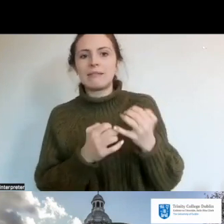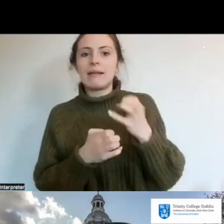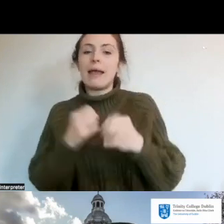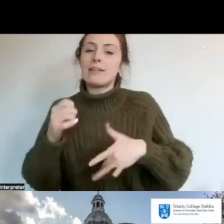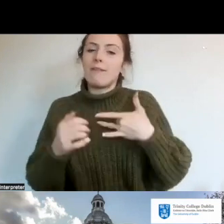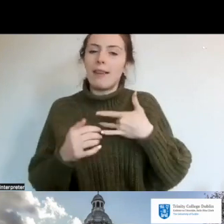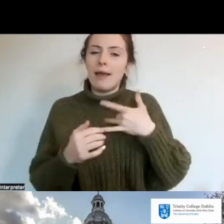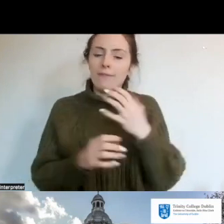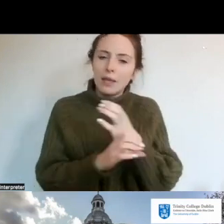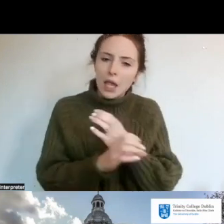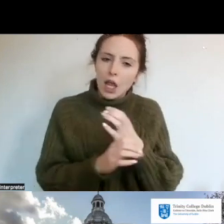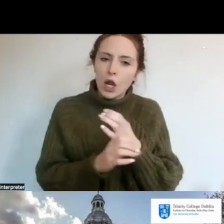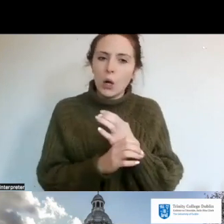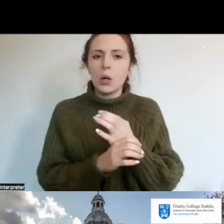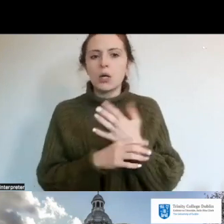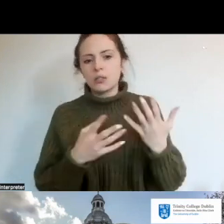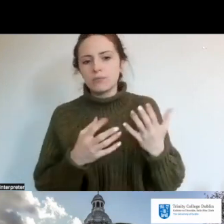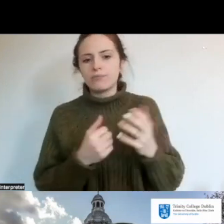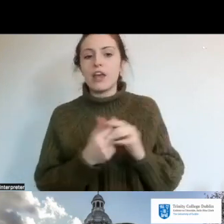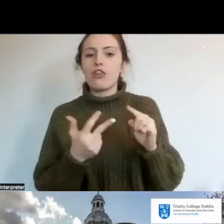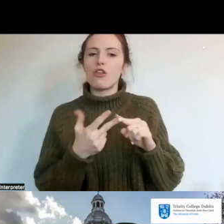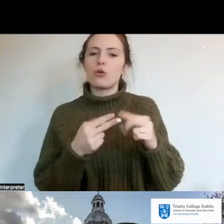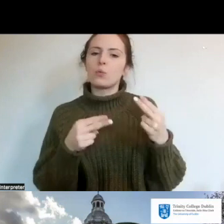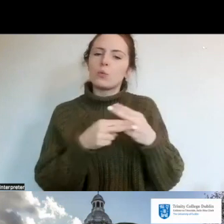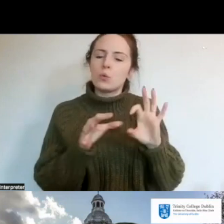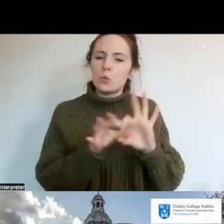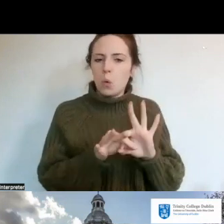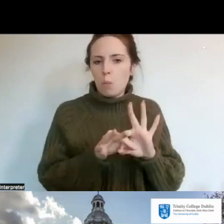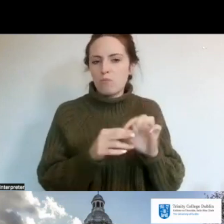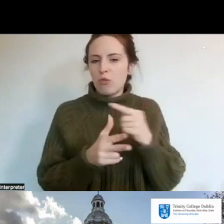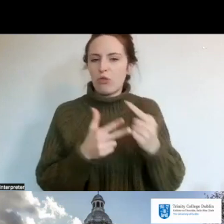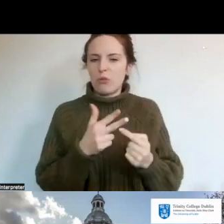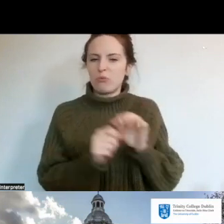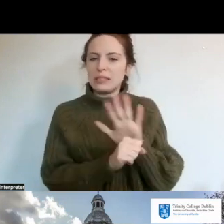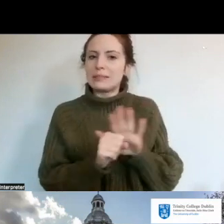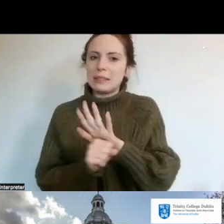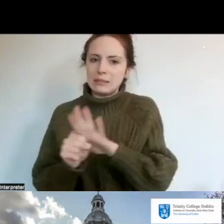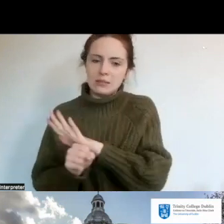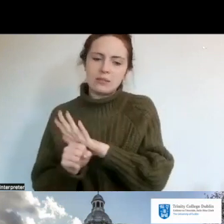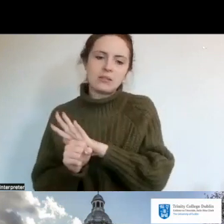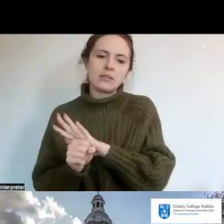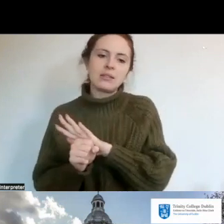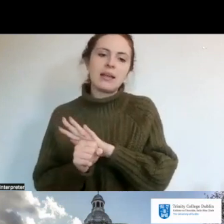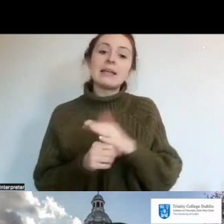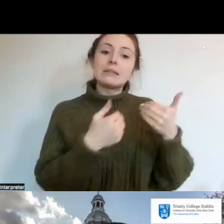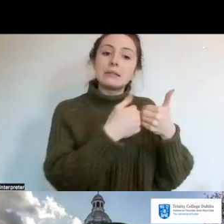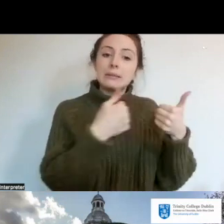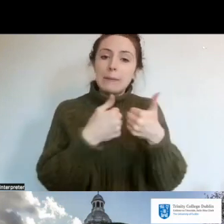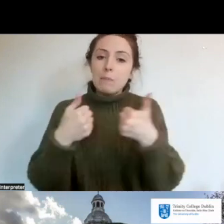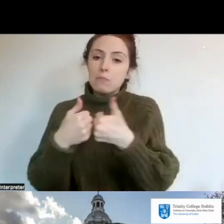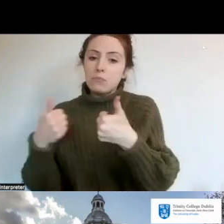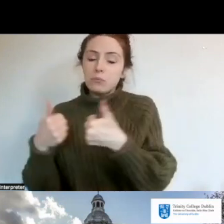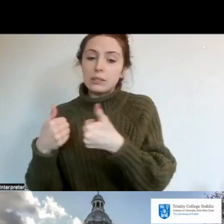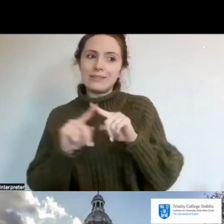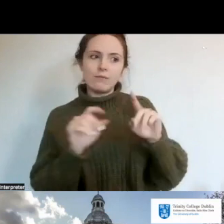care, etc. And then nursing homes were the others. We found that separating and categorizing services in this